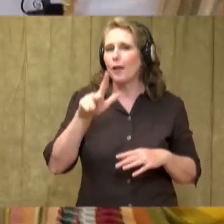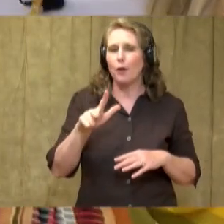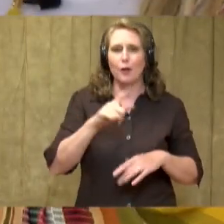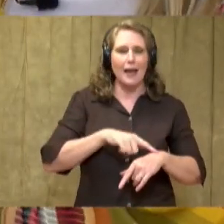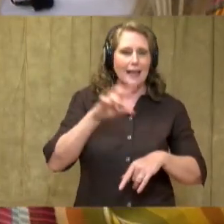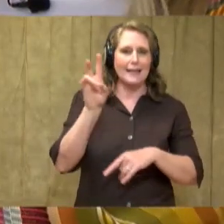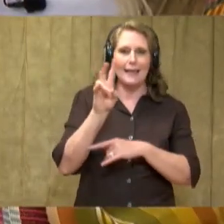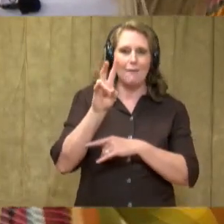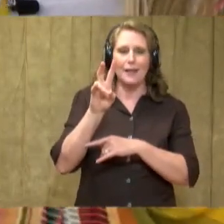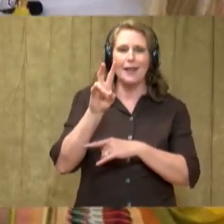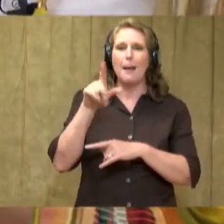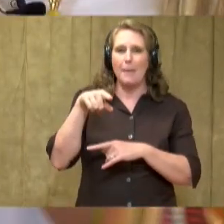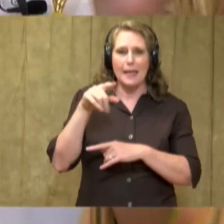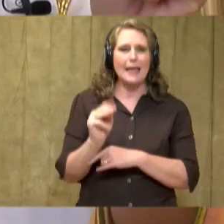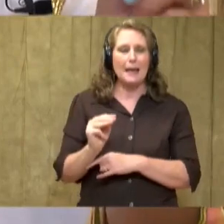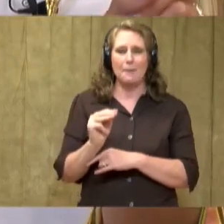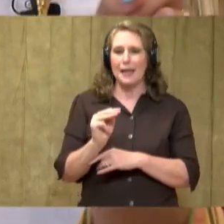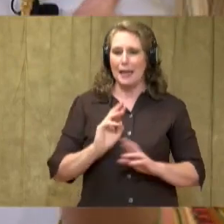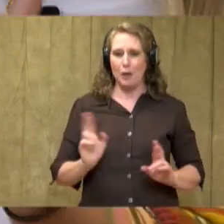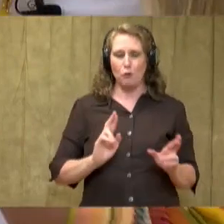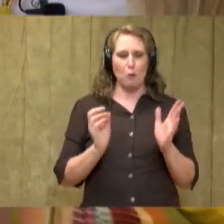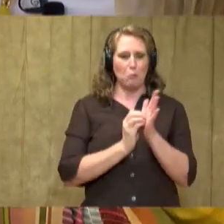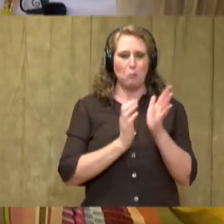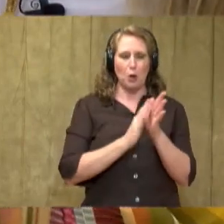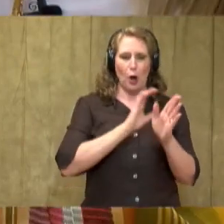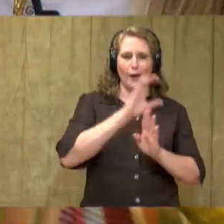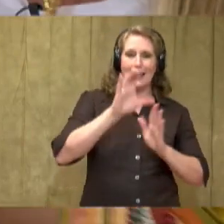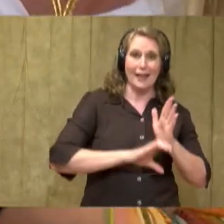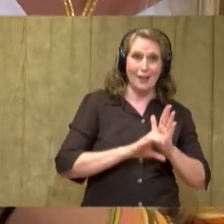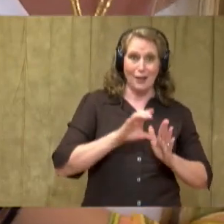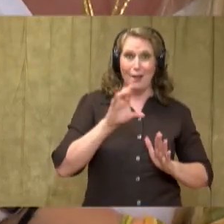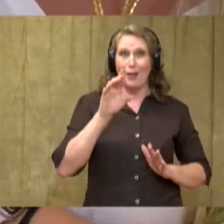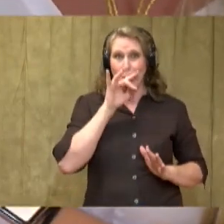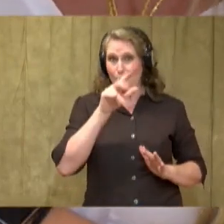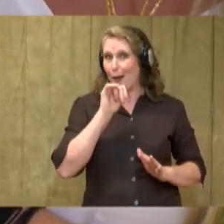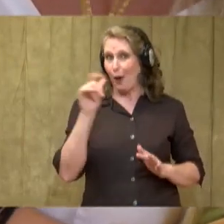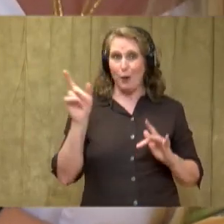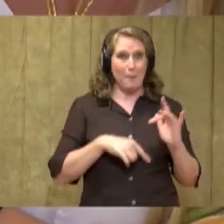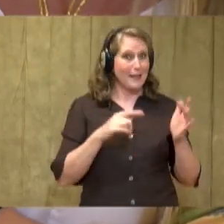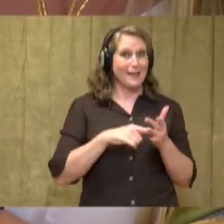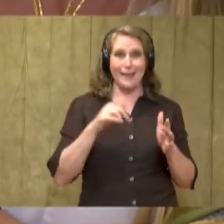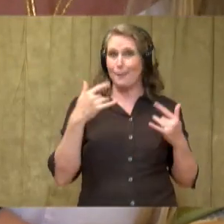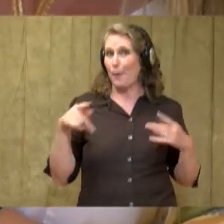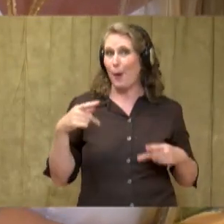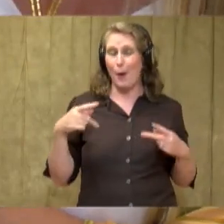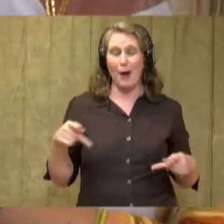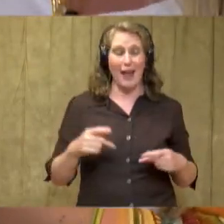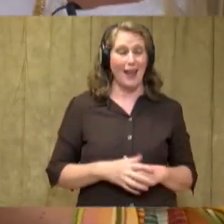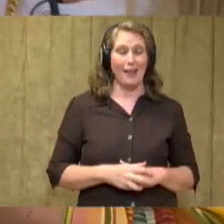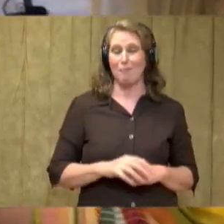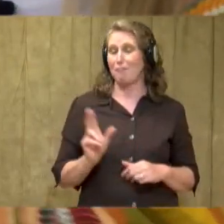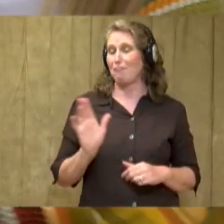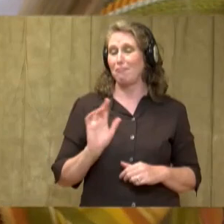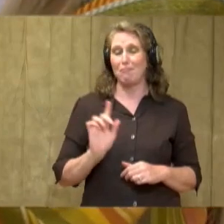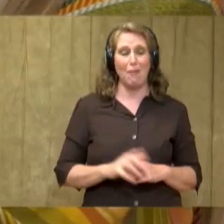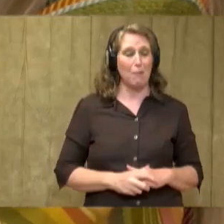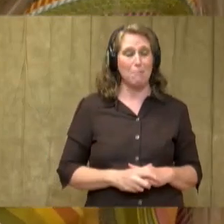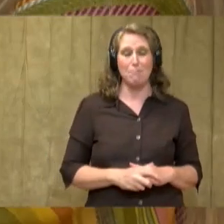o'clock p.m. And he is ready. He's putting it on his calendar. Do you think he's going to miss this taco party? No way.